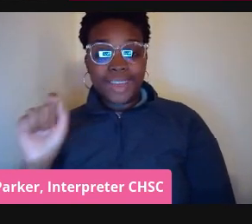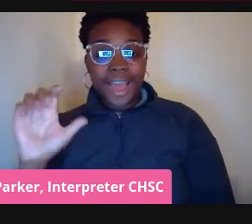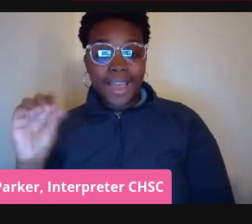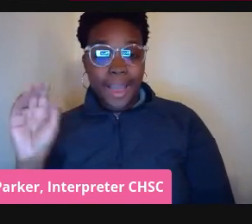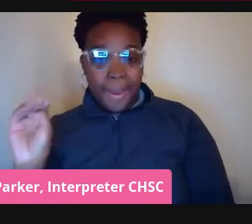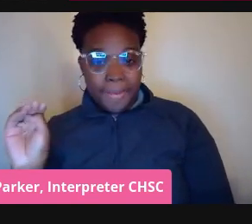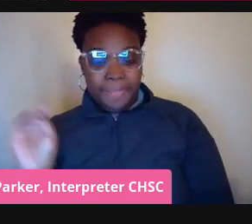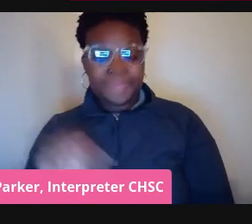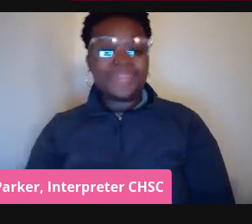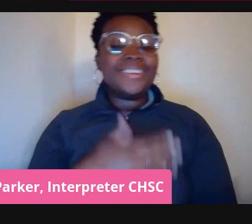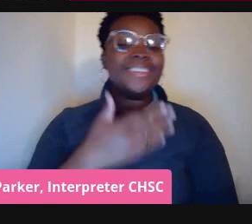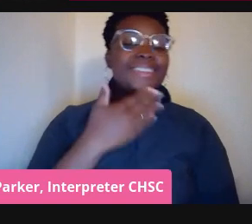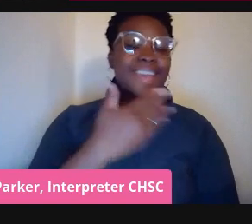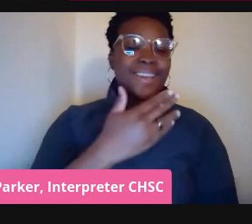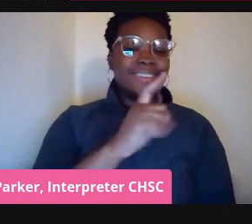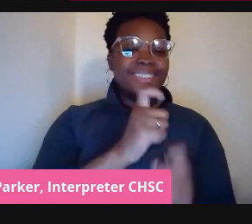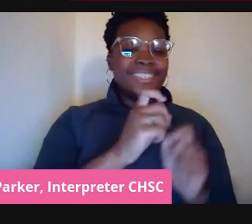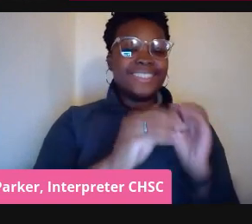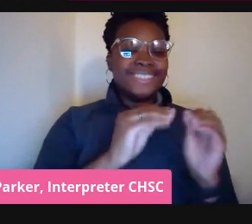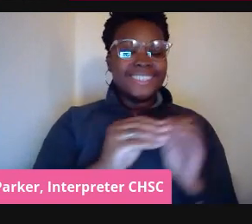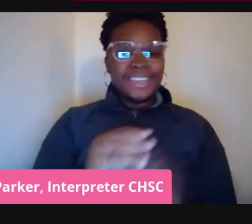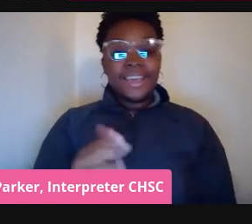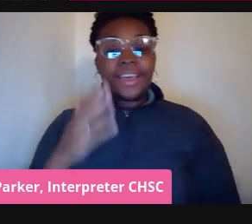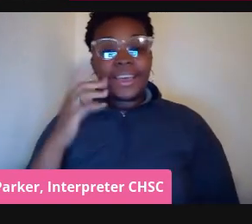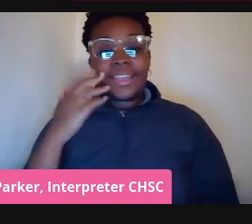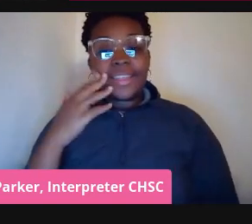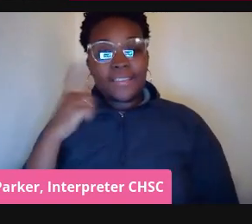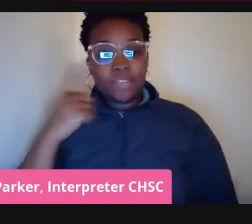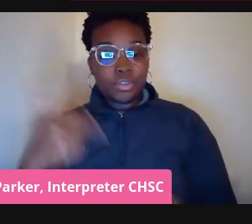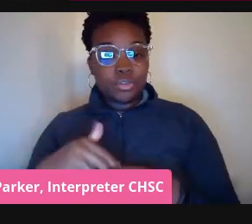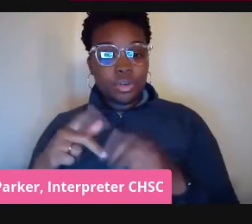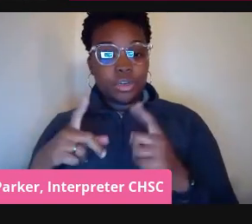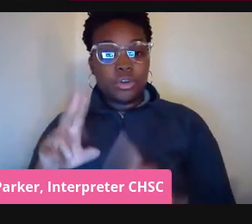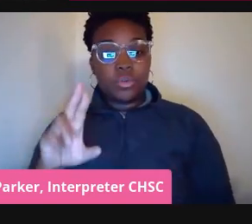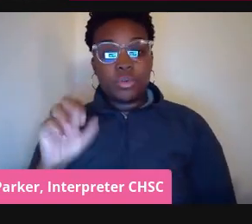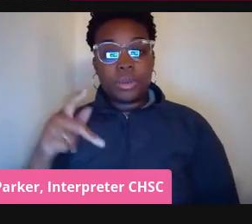redalertmovie.com. Thank you. Thank you for joining us during the Repro Film